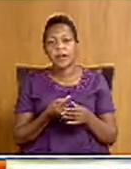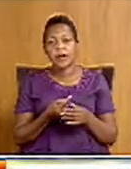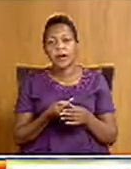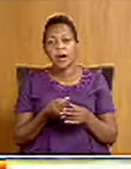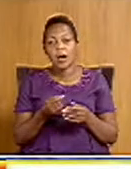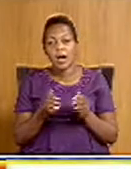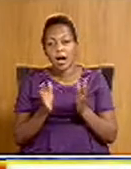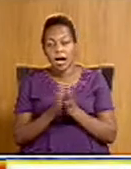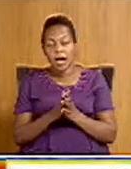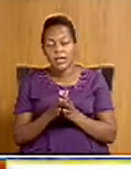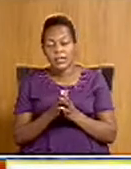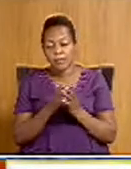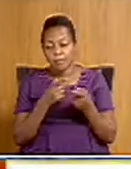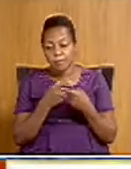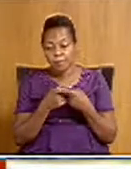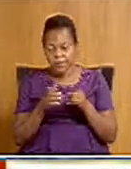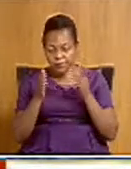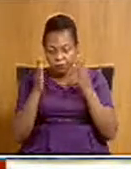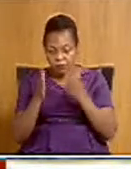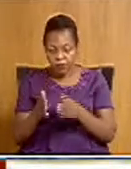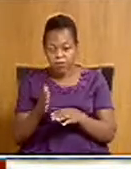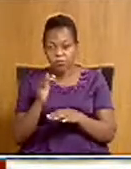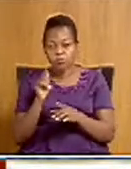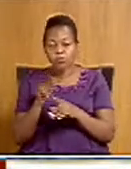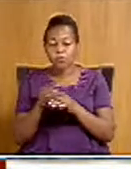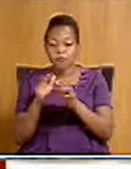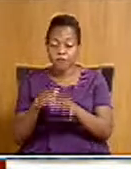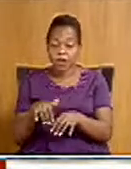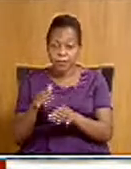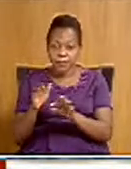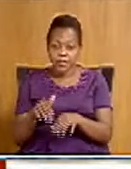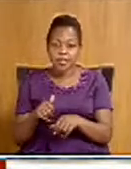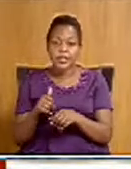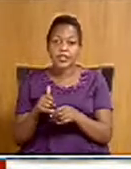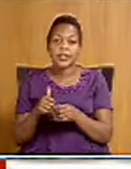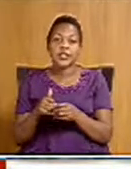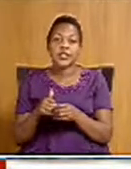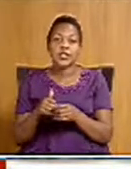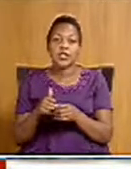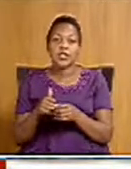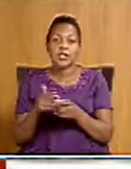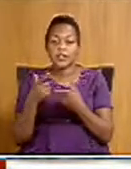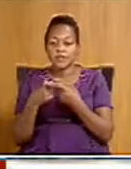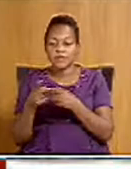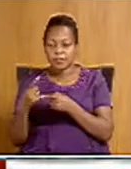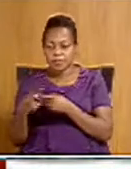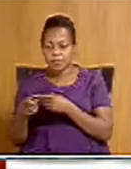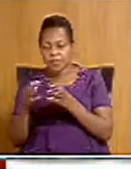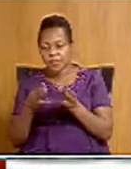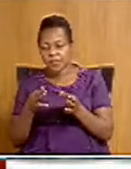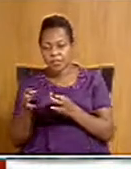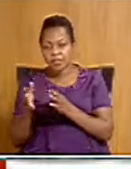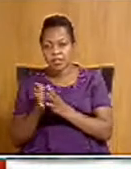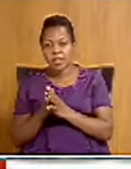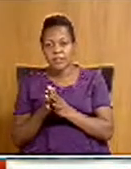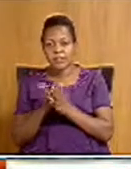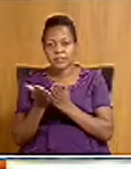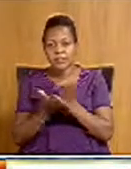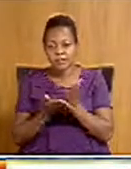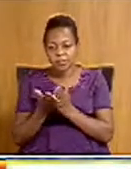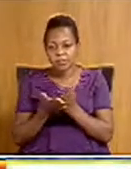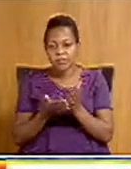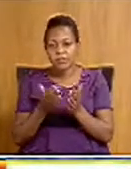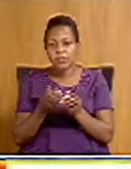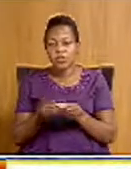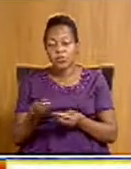demanded cash crops to producing remunerative products and services that are